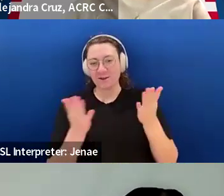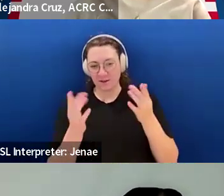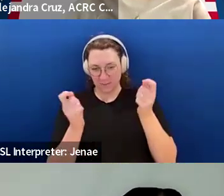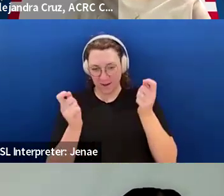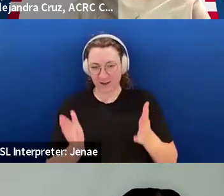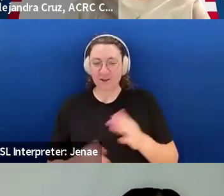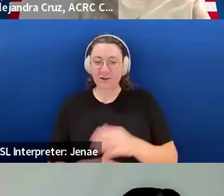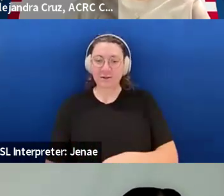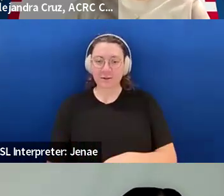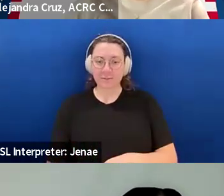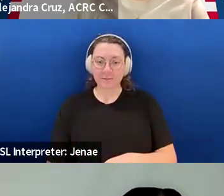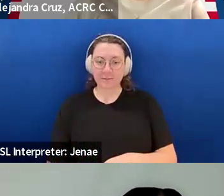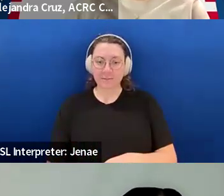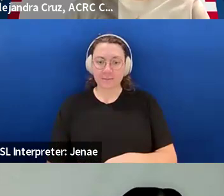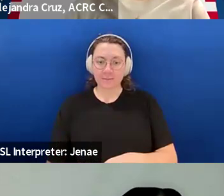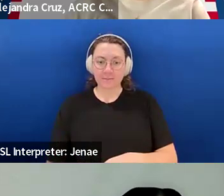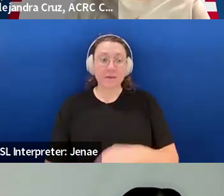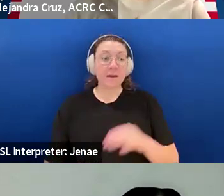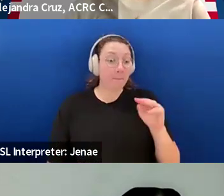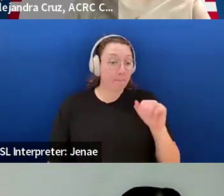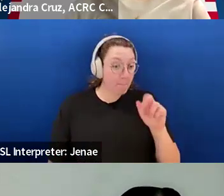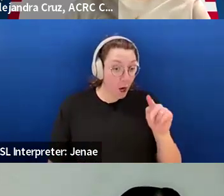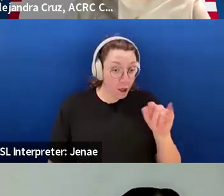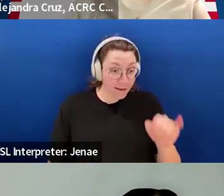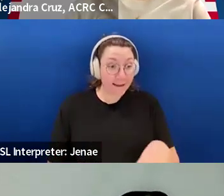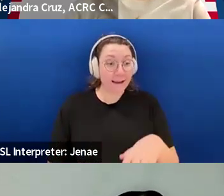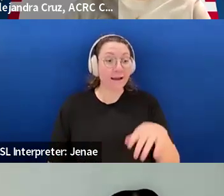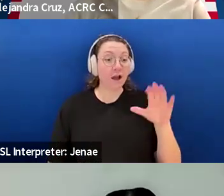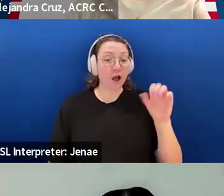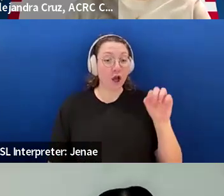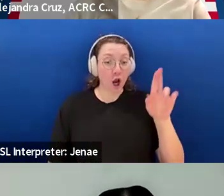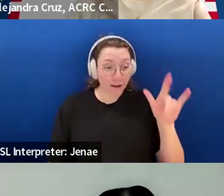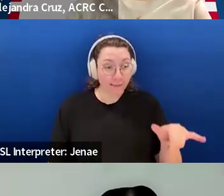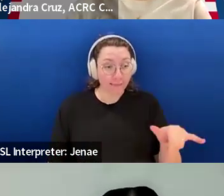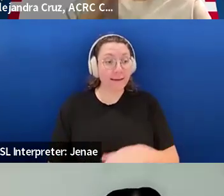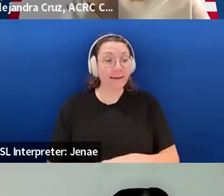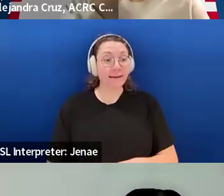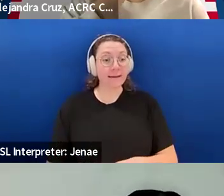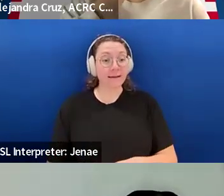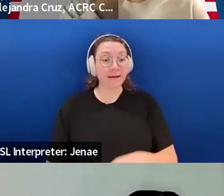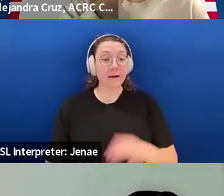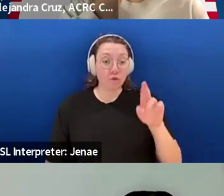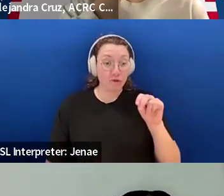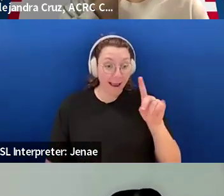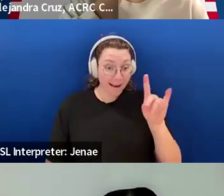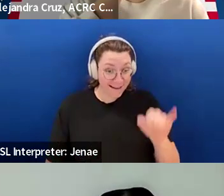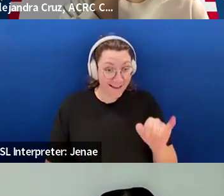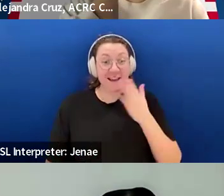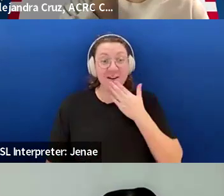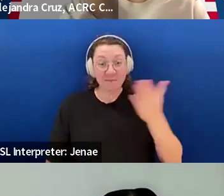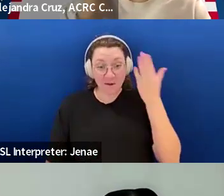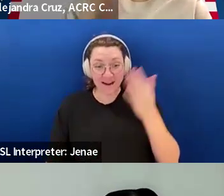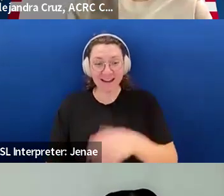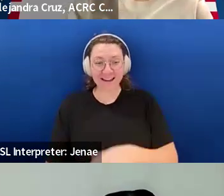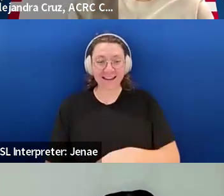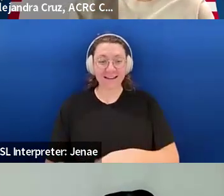ladies. And I see that we have Marty on and Carly. And we also have Brandy. Good morning. And